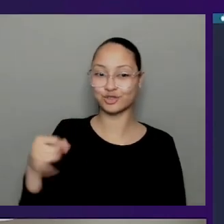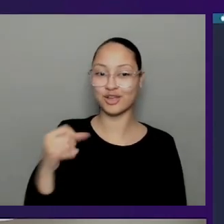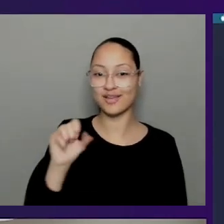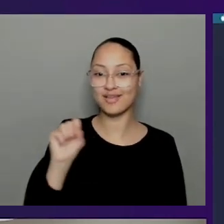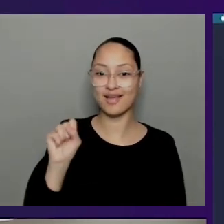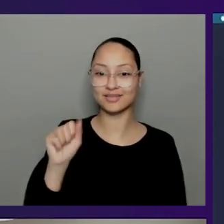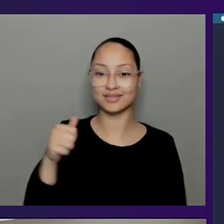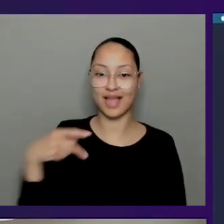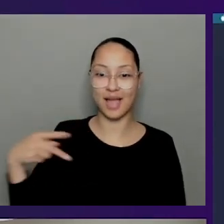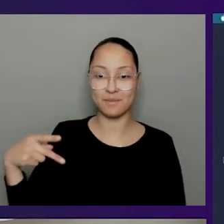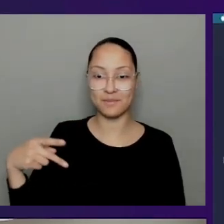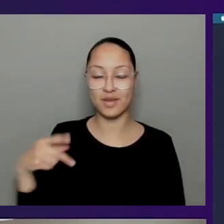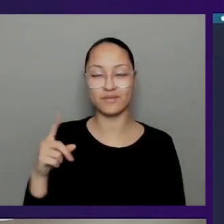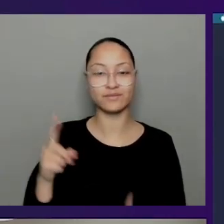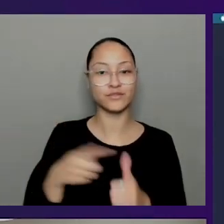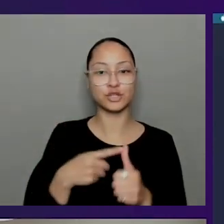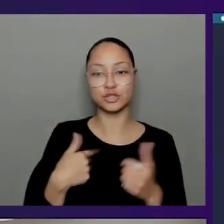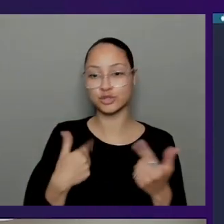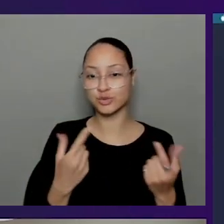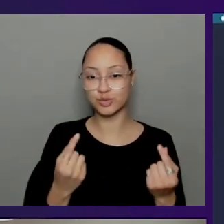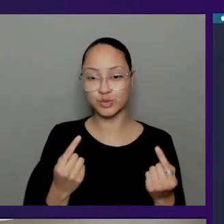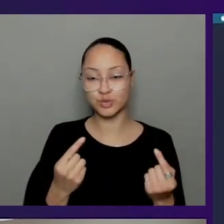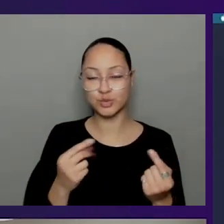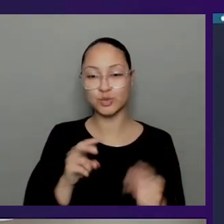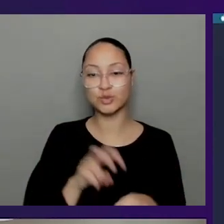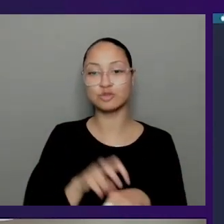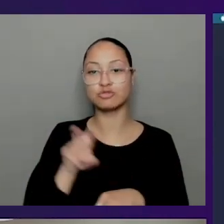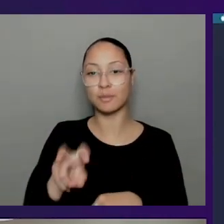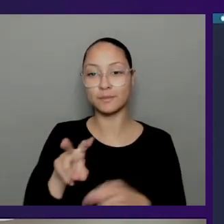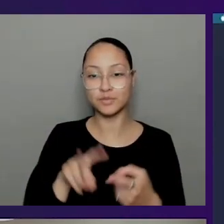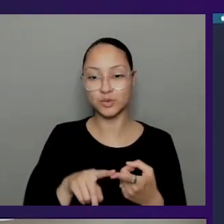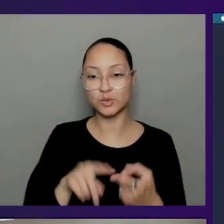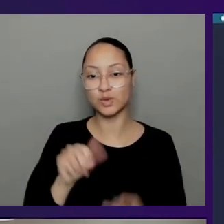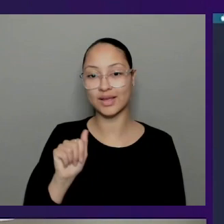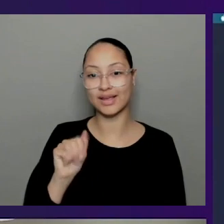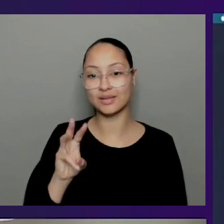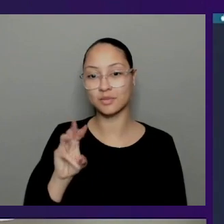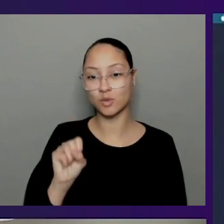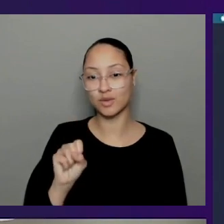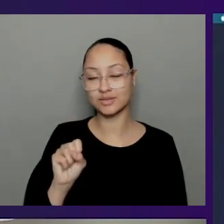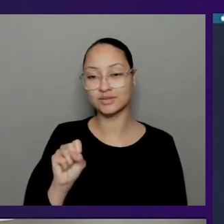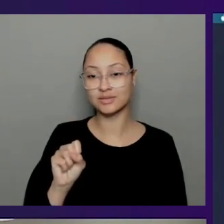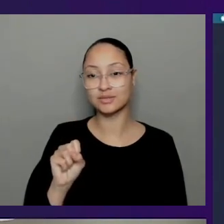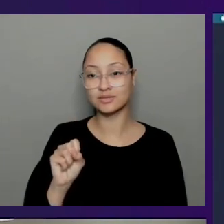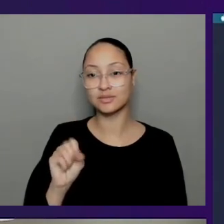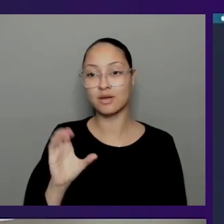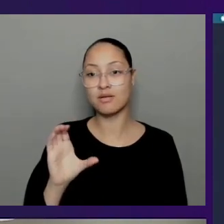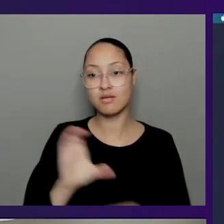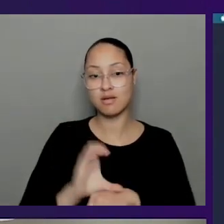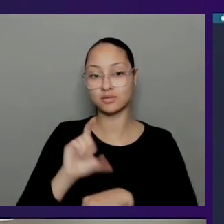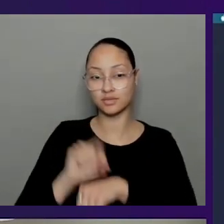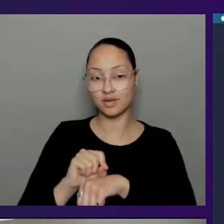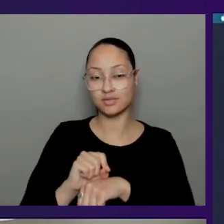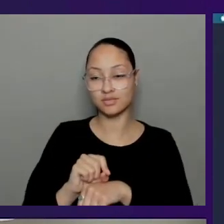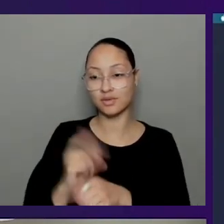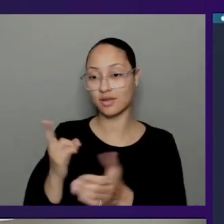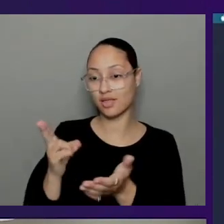just jump over to the Amazon AWS console, log in here.